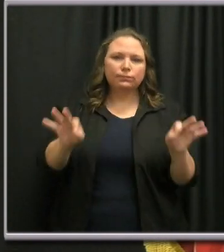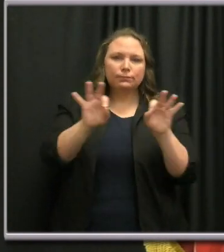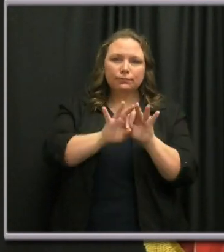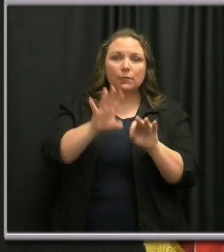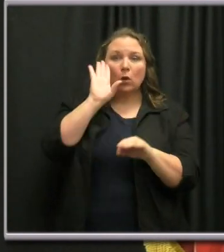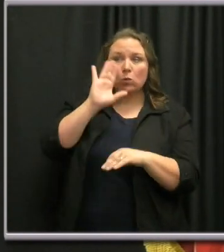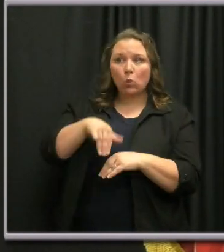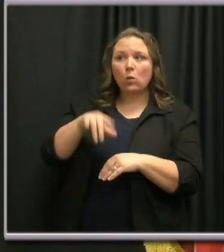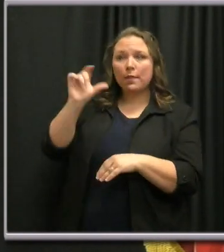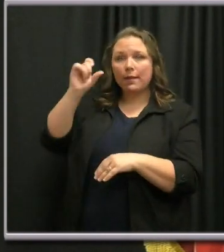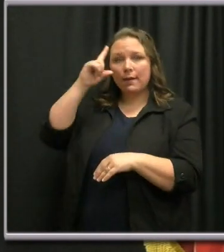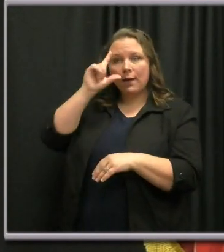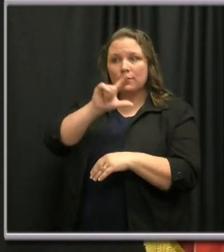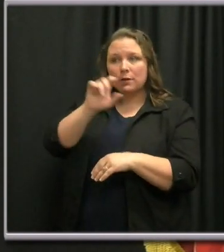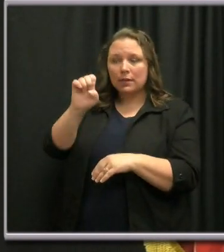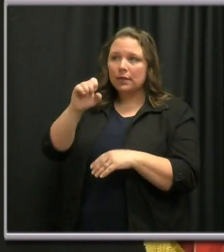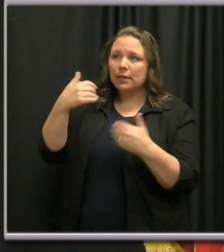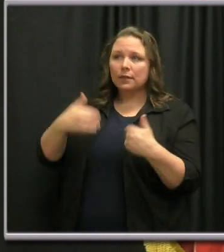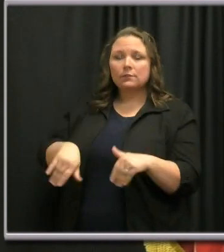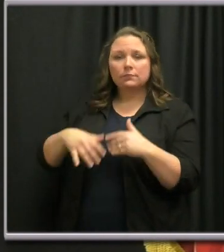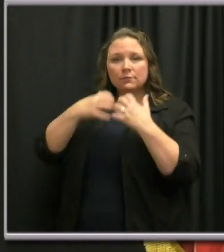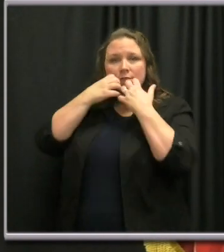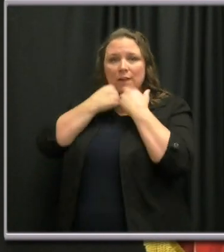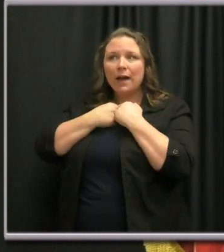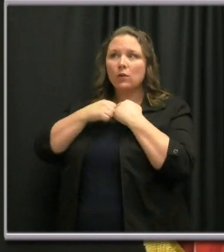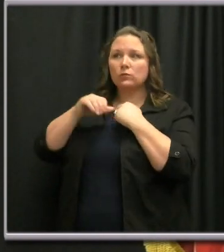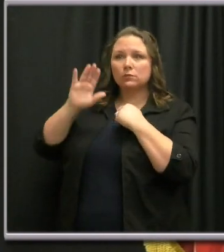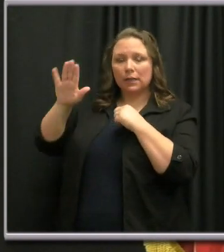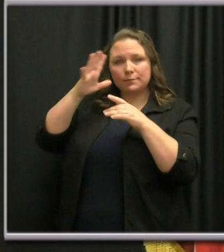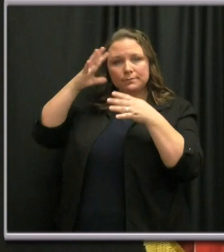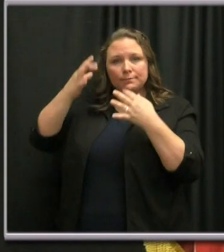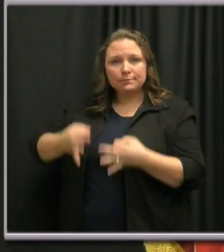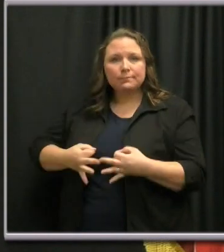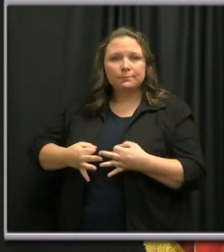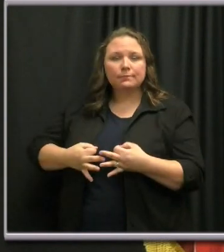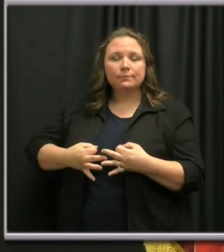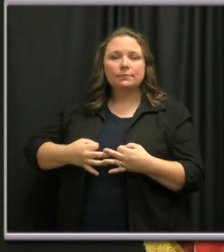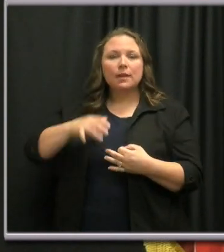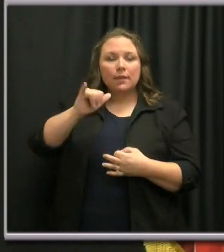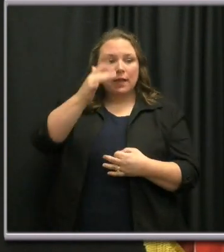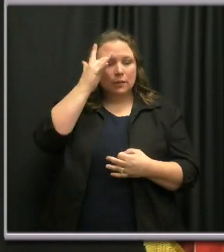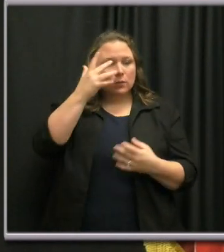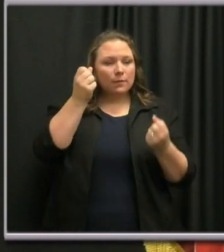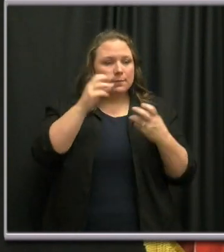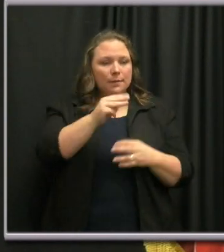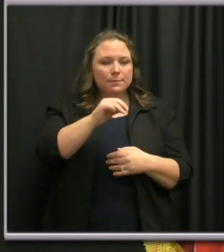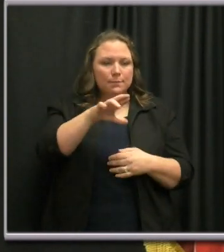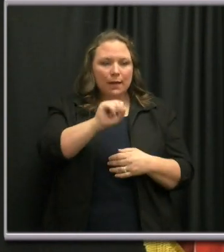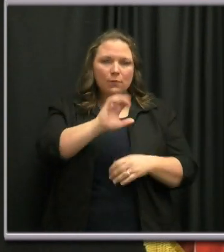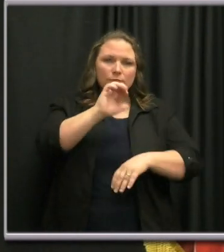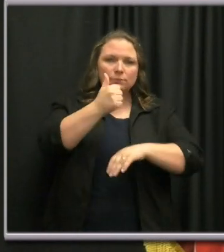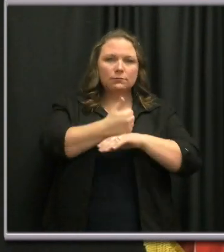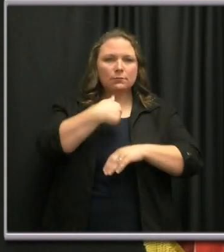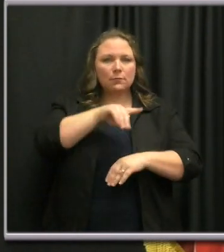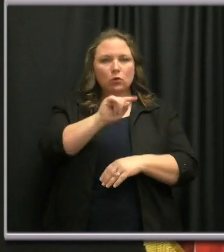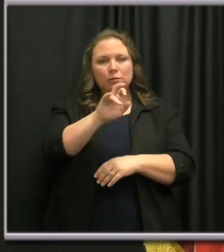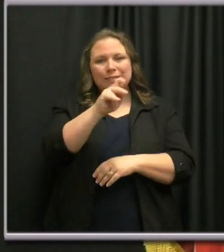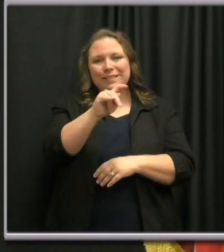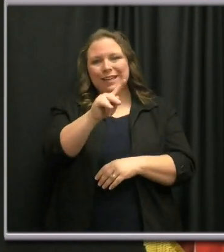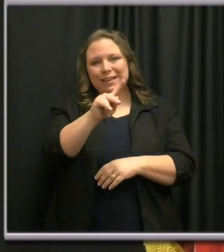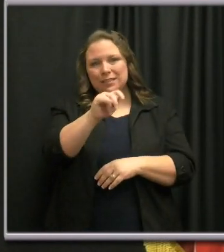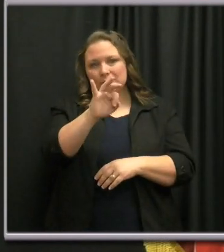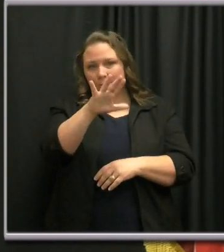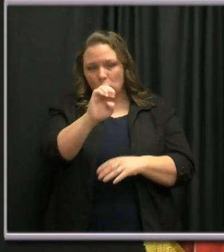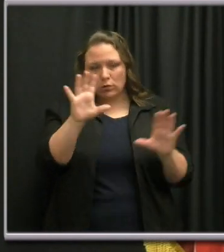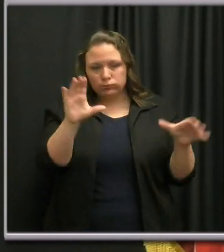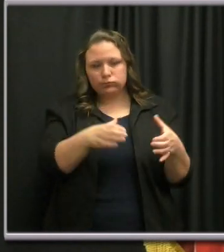Lee values it, and this is one of the reasons why the mayors have put together a task force